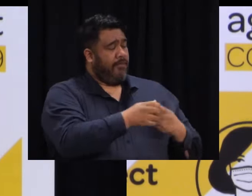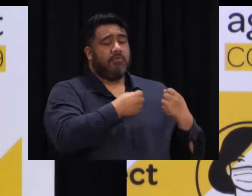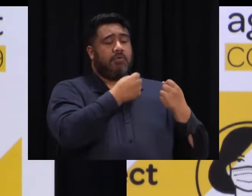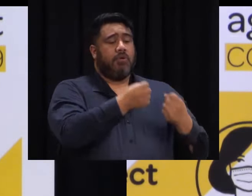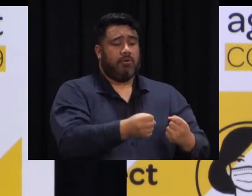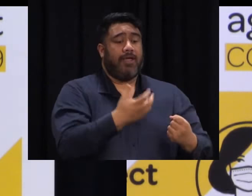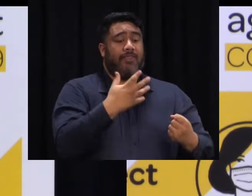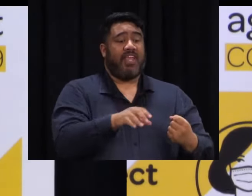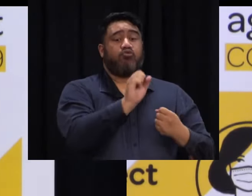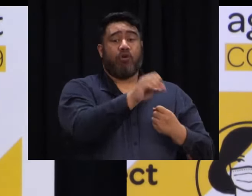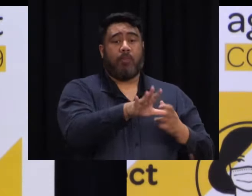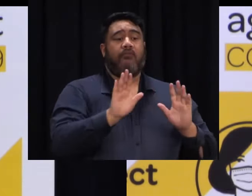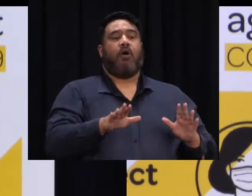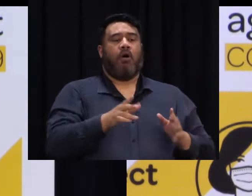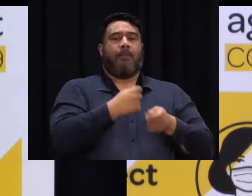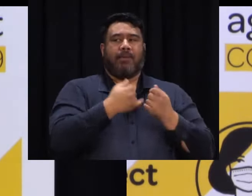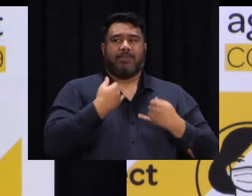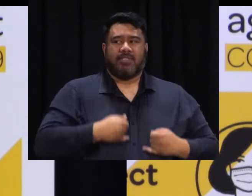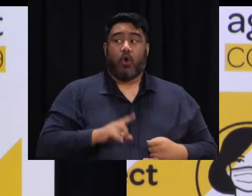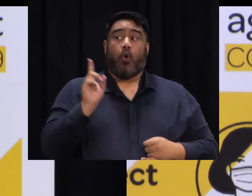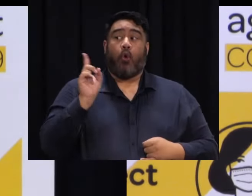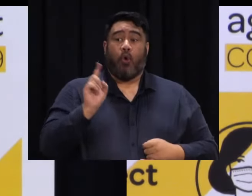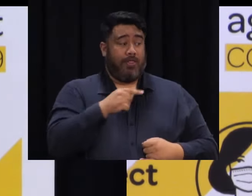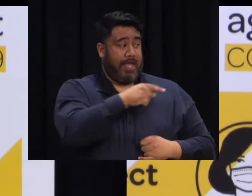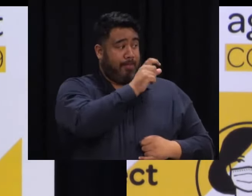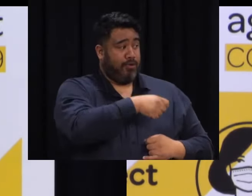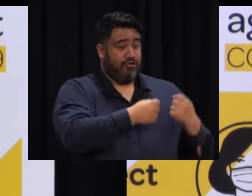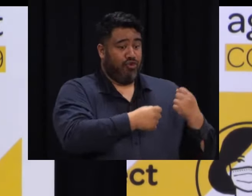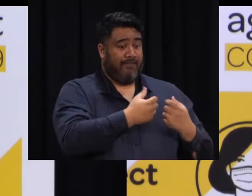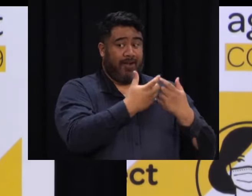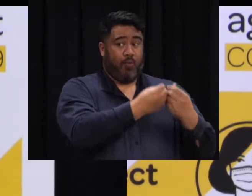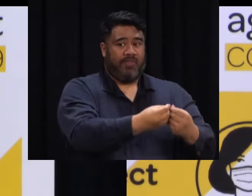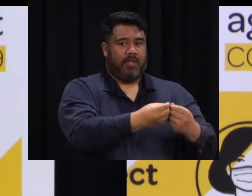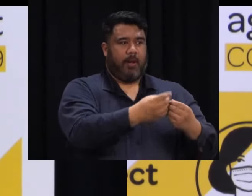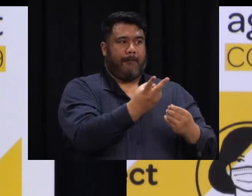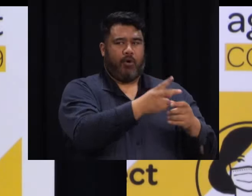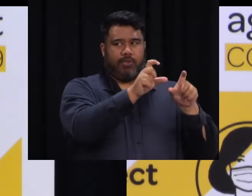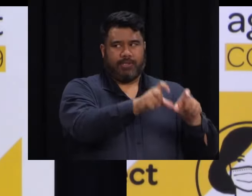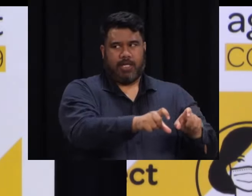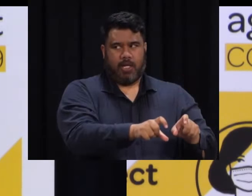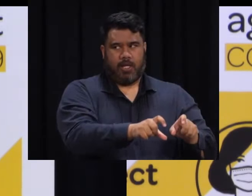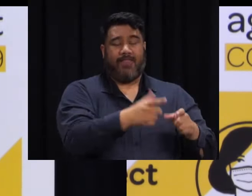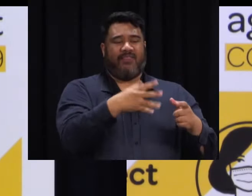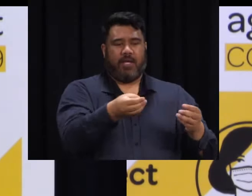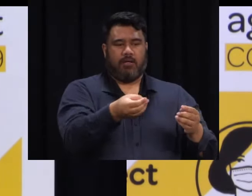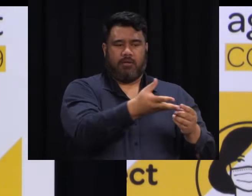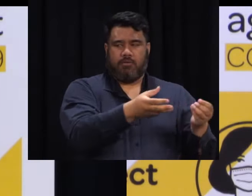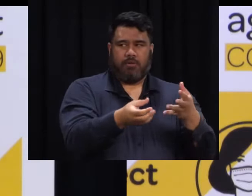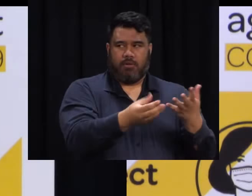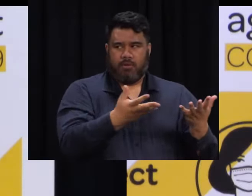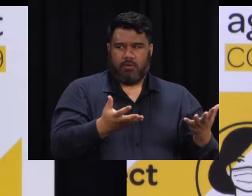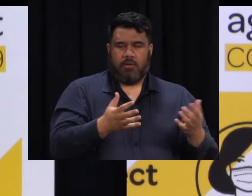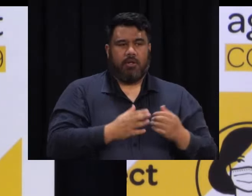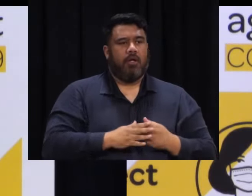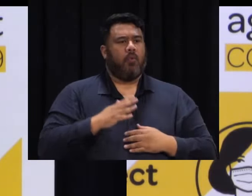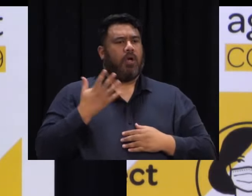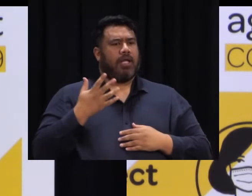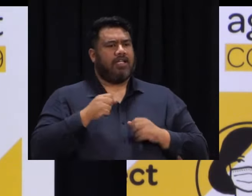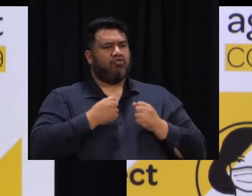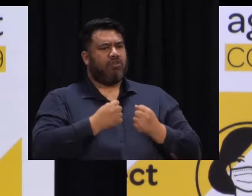So he was transported by 3 people. We believe the person who infected him was in that car.